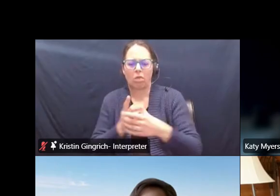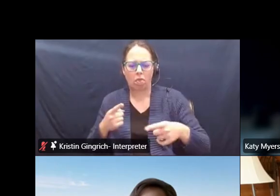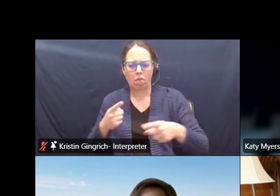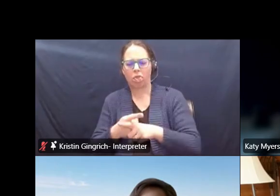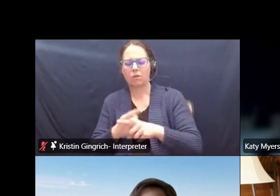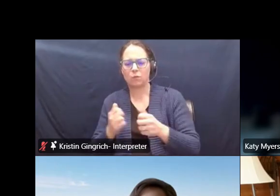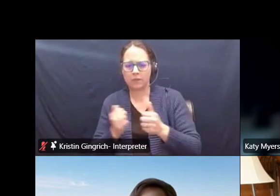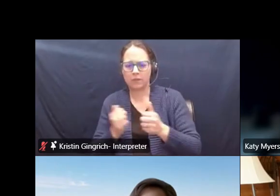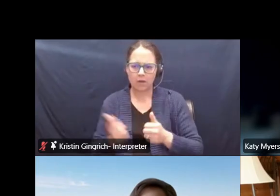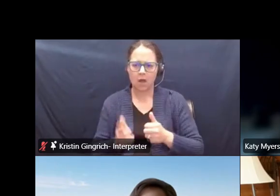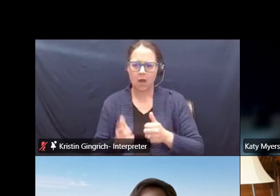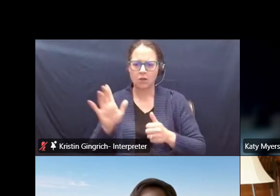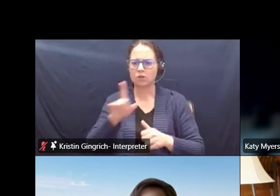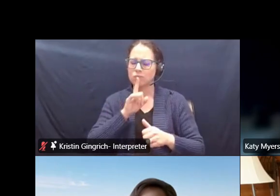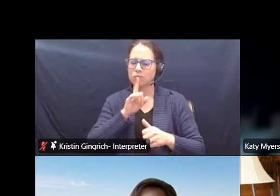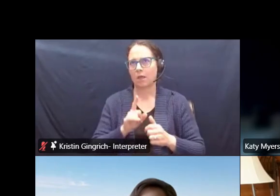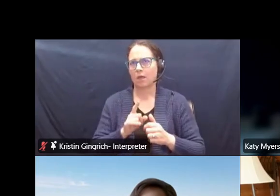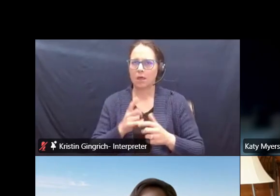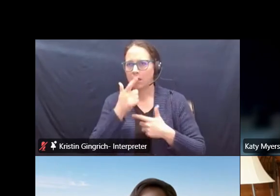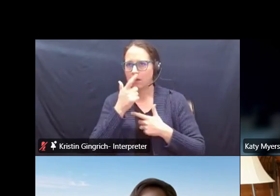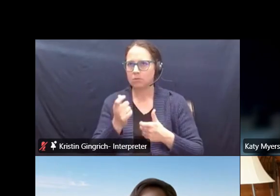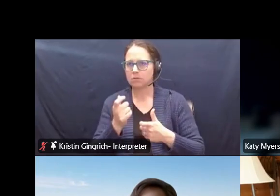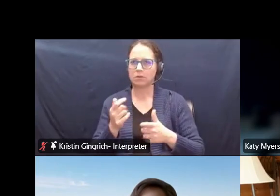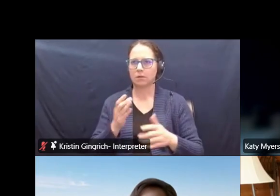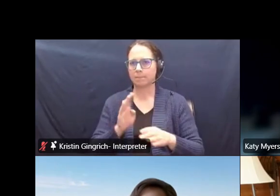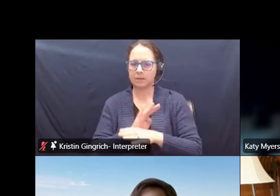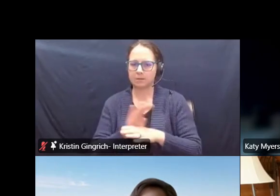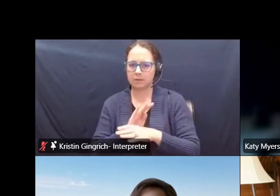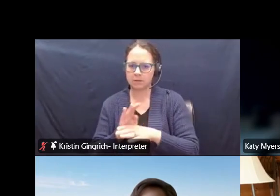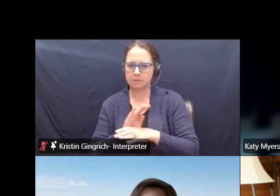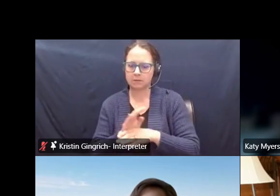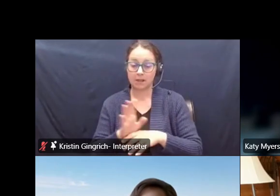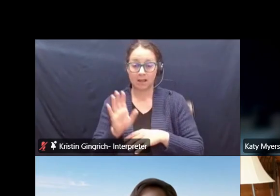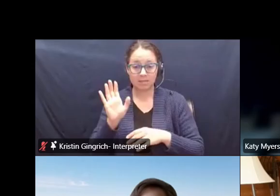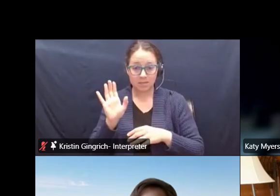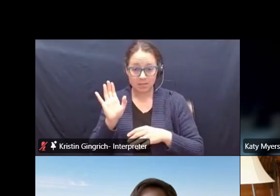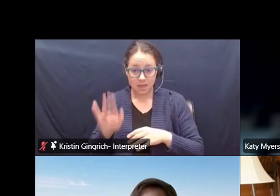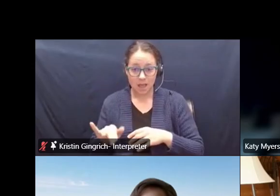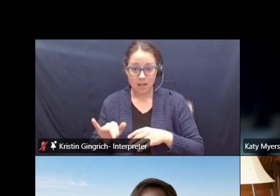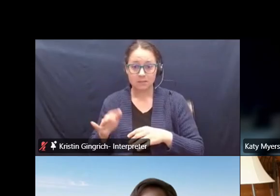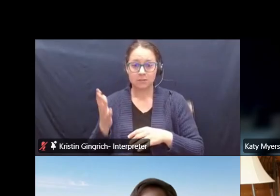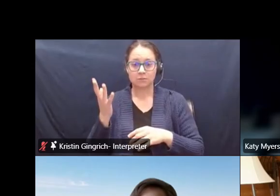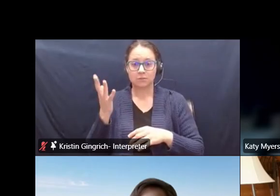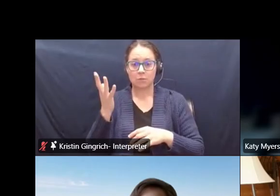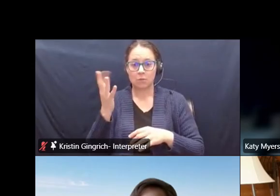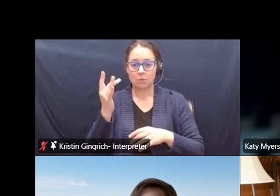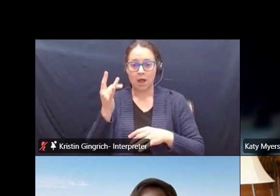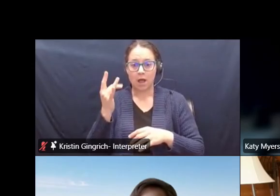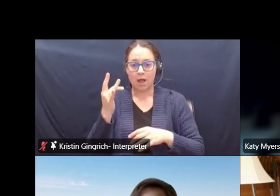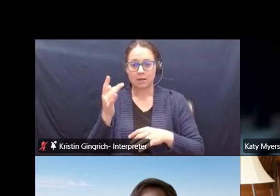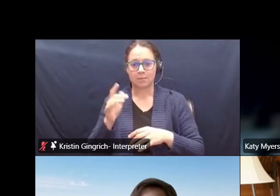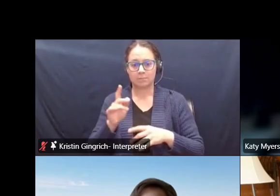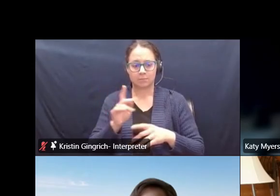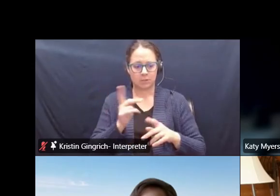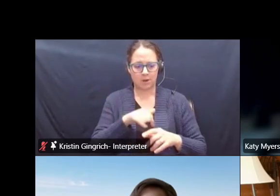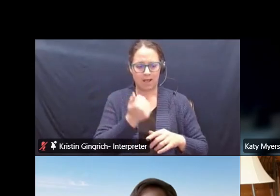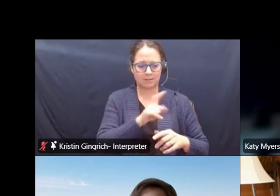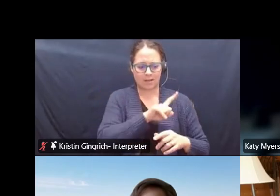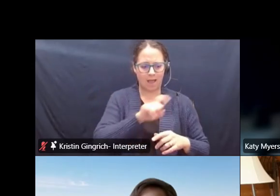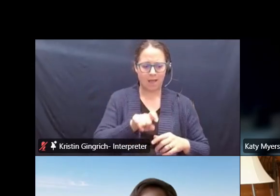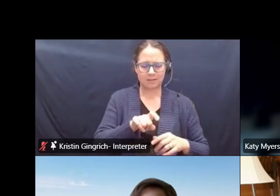of your very riveting business. And that is what somebody else asked after I did. Mike,